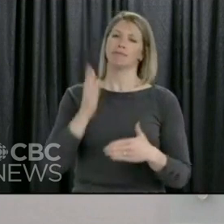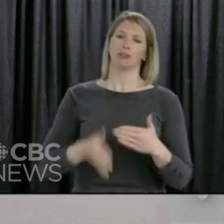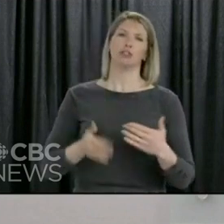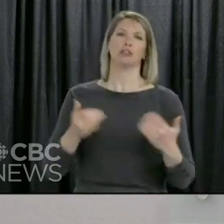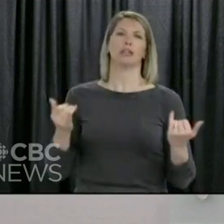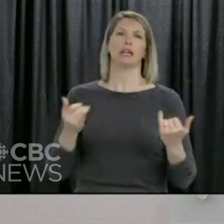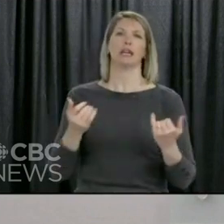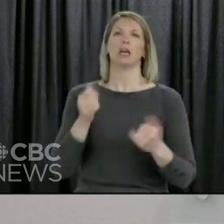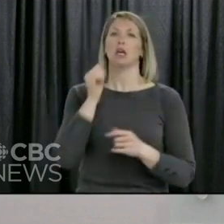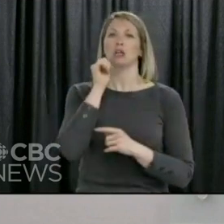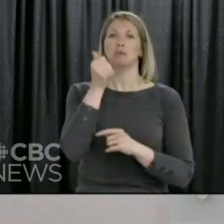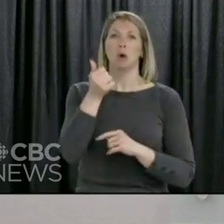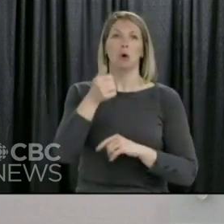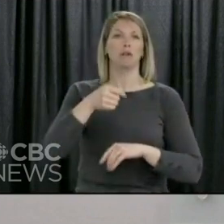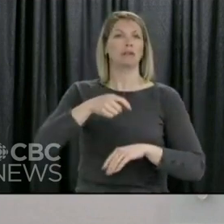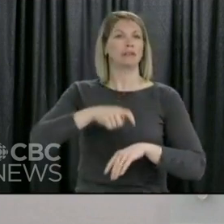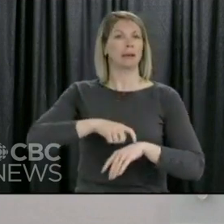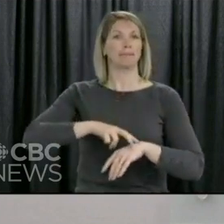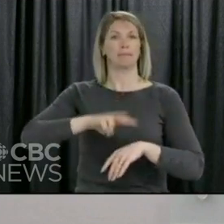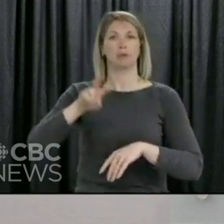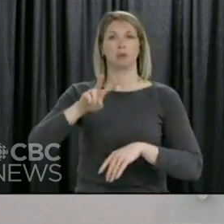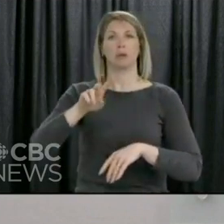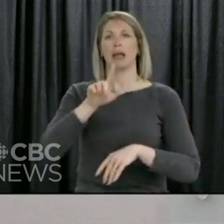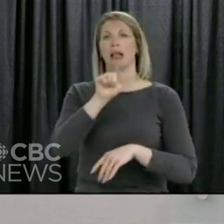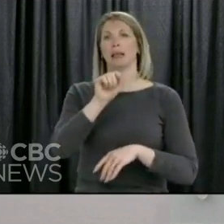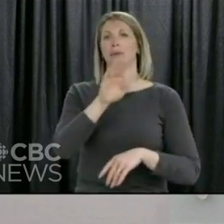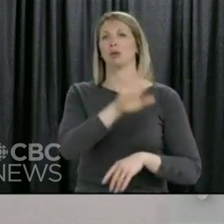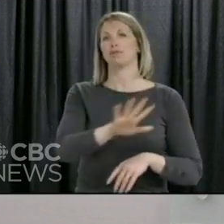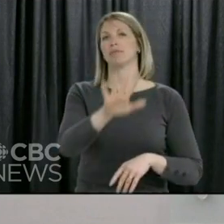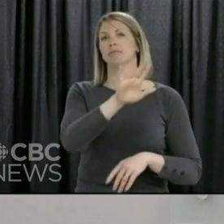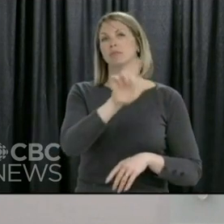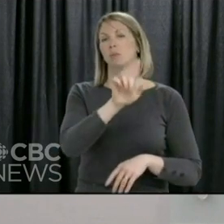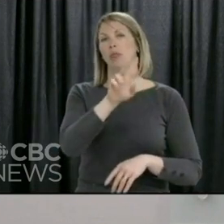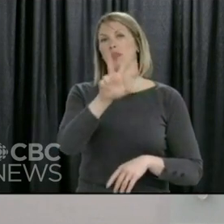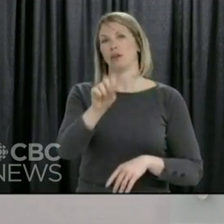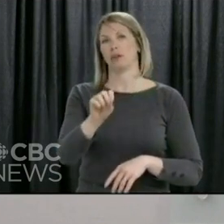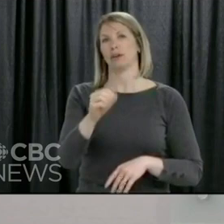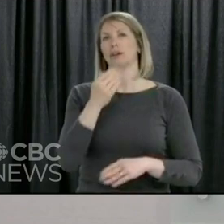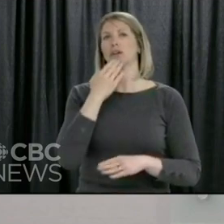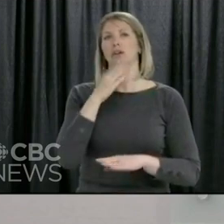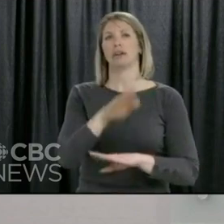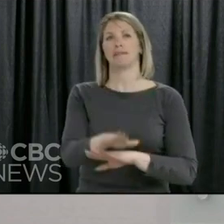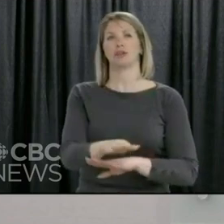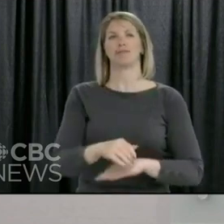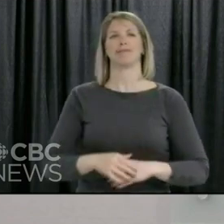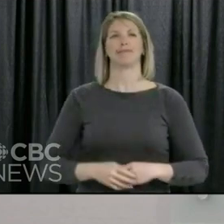Please join us again tomorrow at 2 p.m., 1:30 in most of Labrador. Have a great evening, everyone.